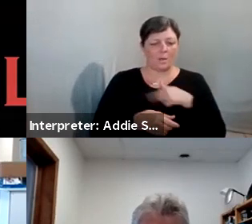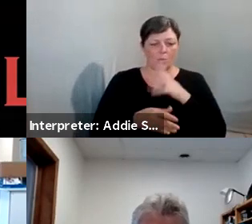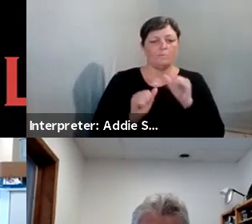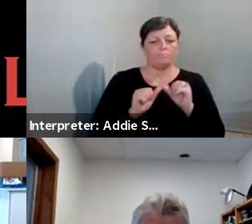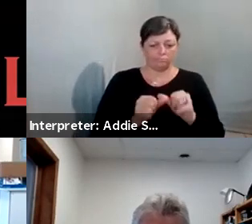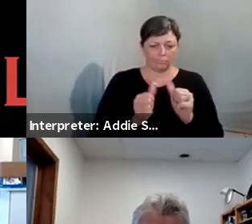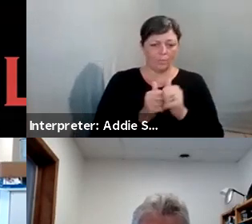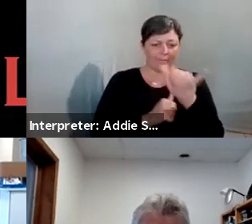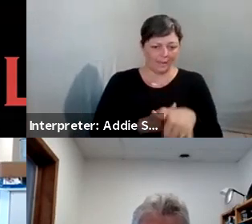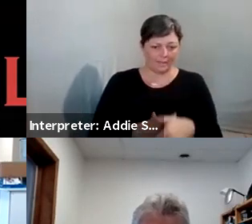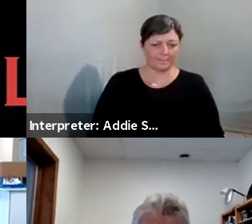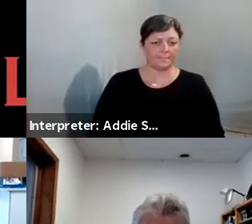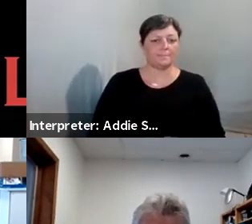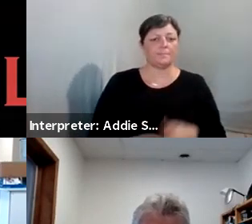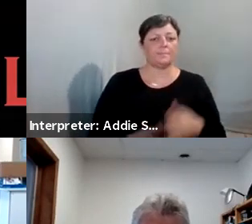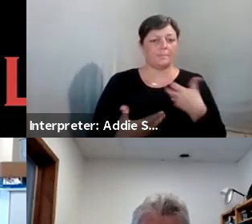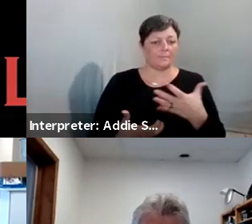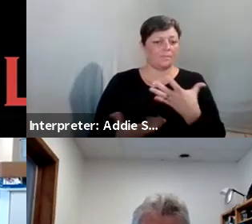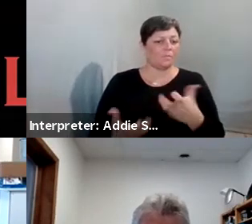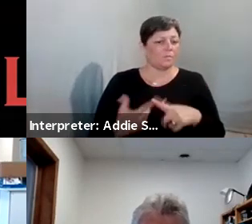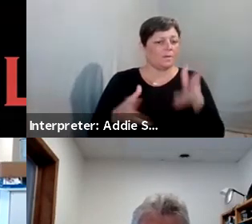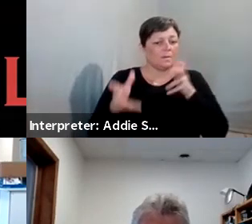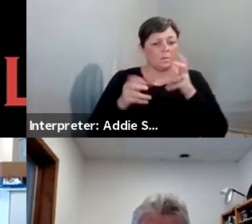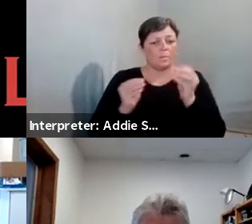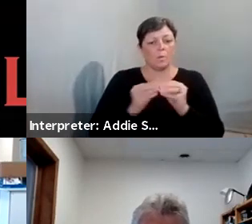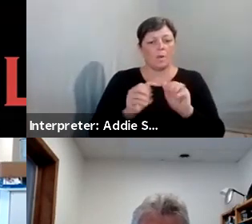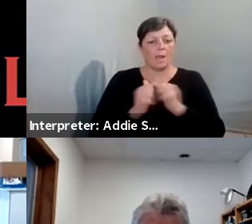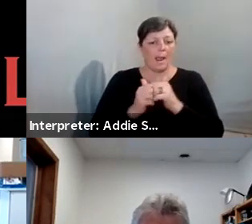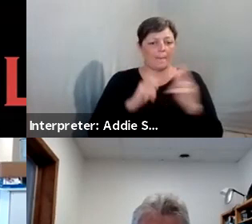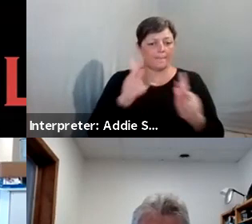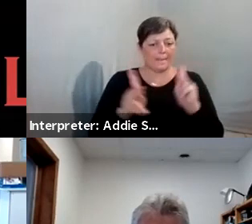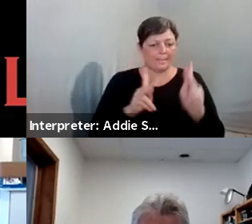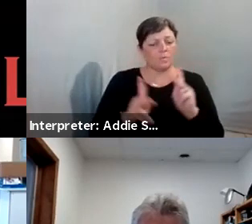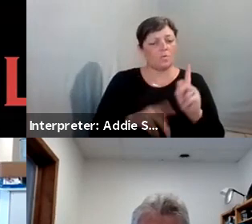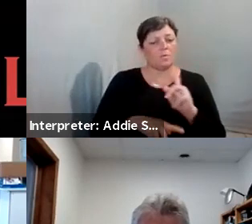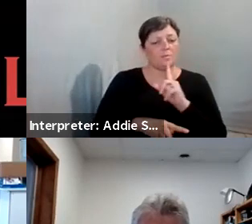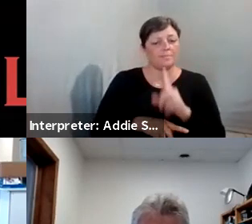that. I'd like to hear more about how people are